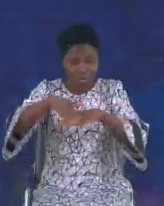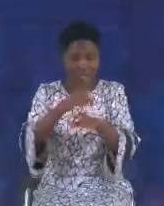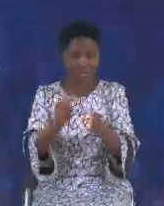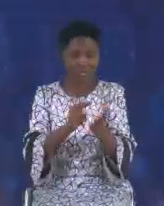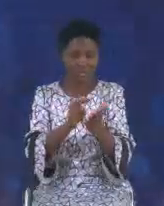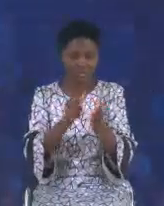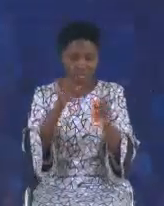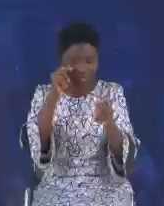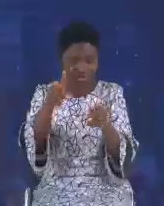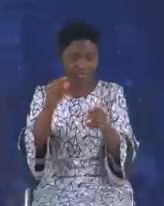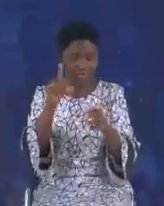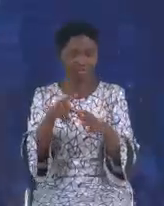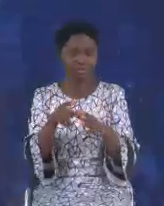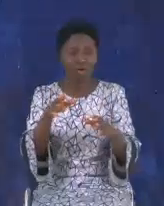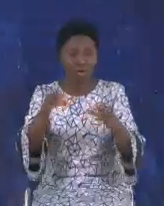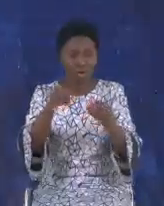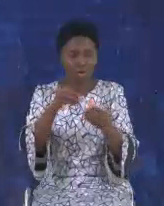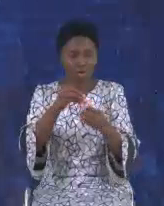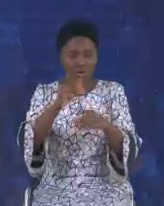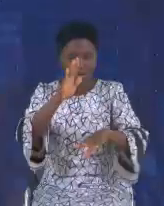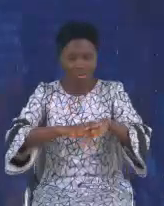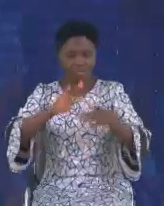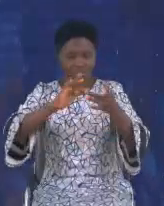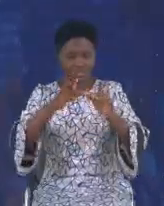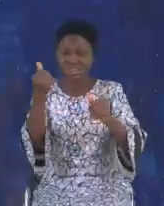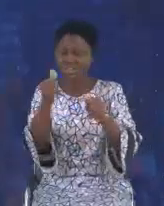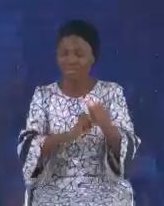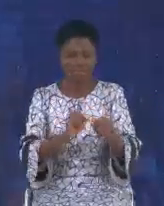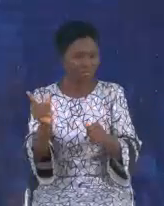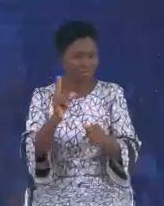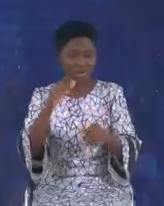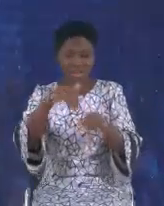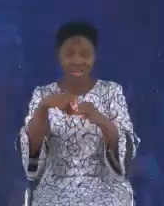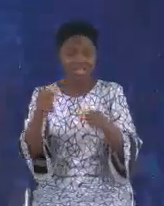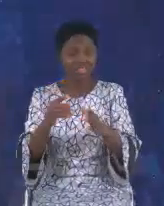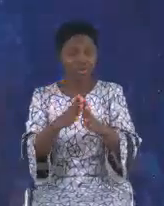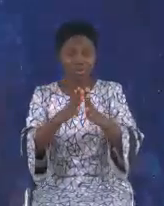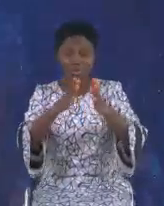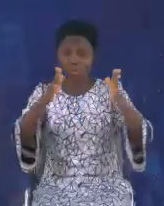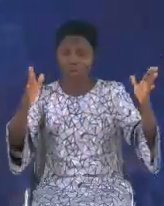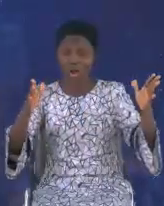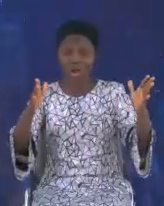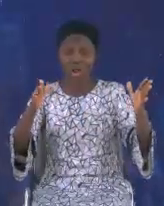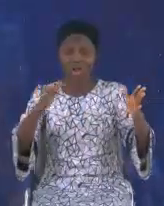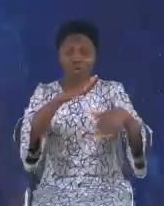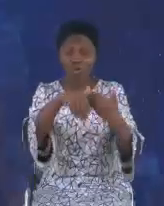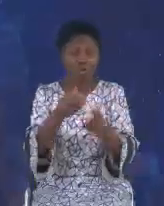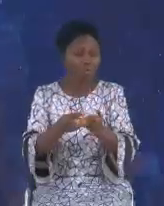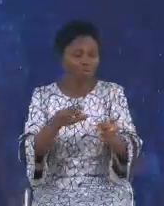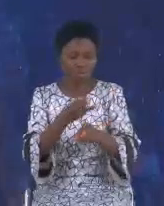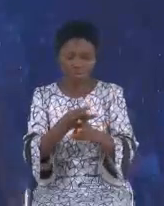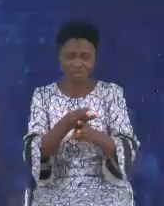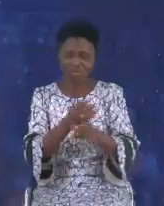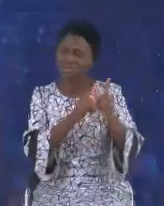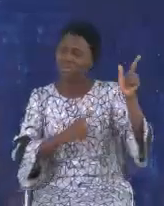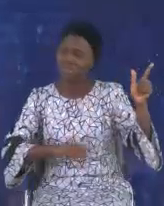media, anywhere, everywhere in the wide old world, Lord, I pray your